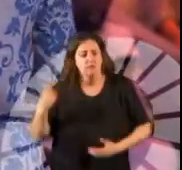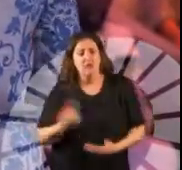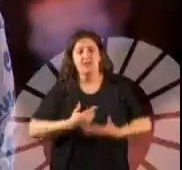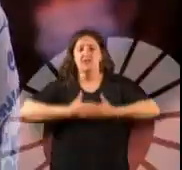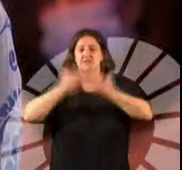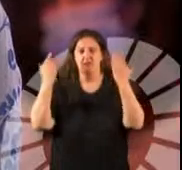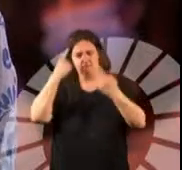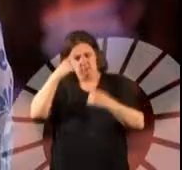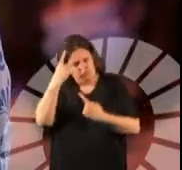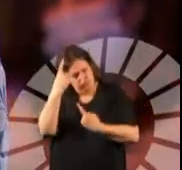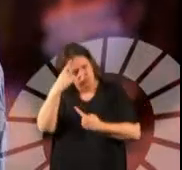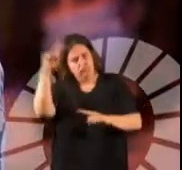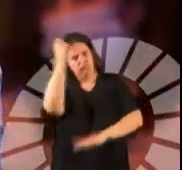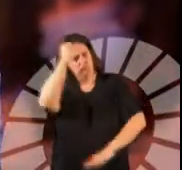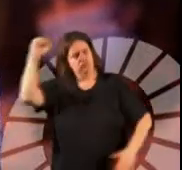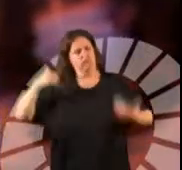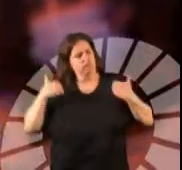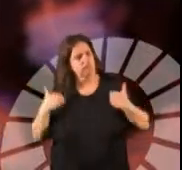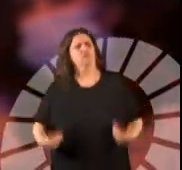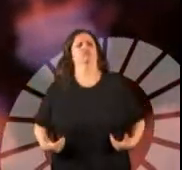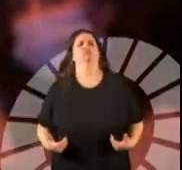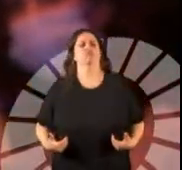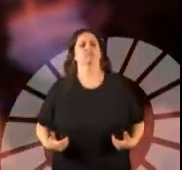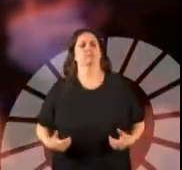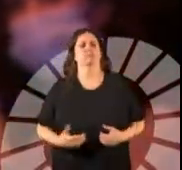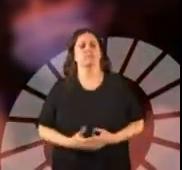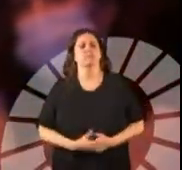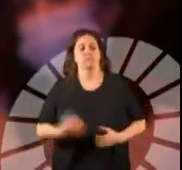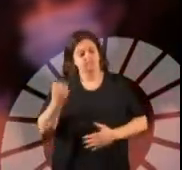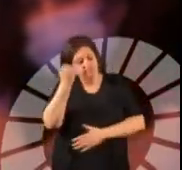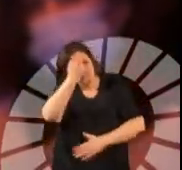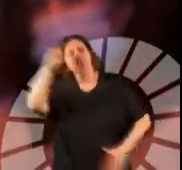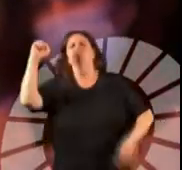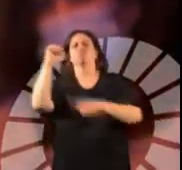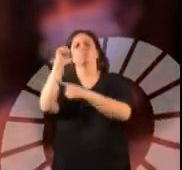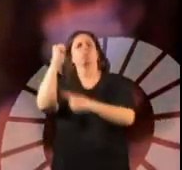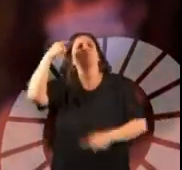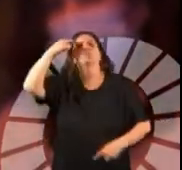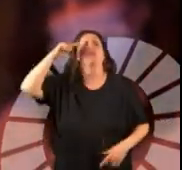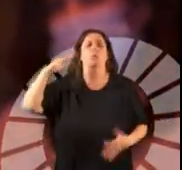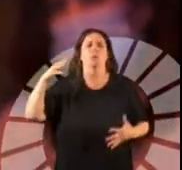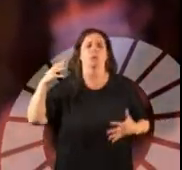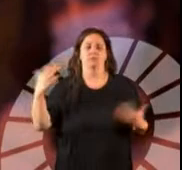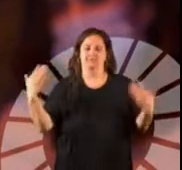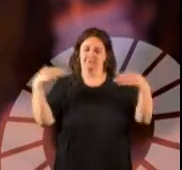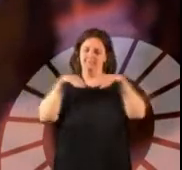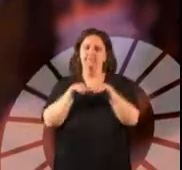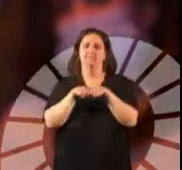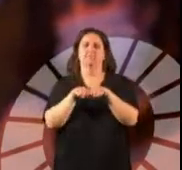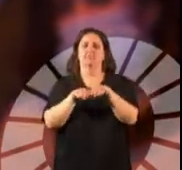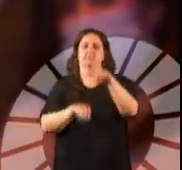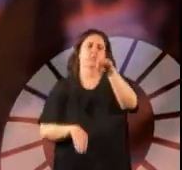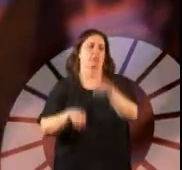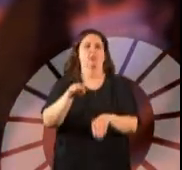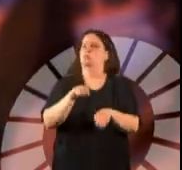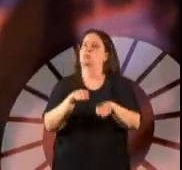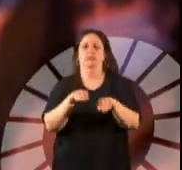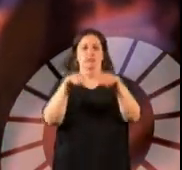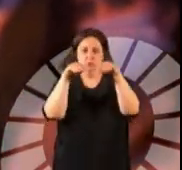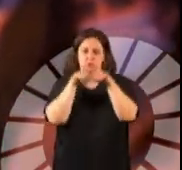for social justice and dignity. But we don't see them. They don't have the